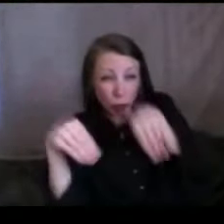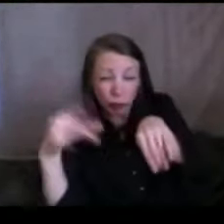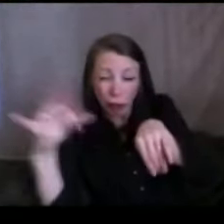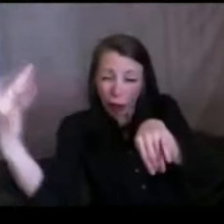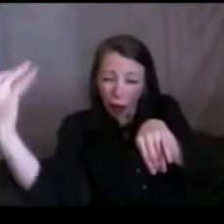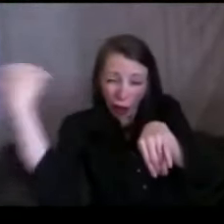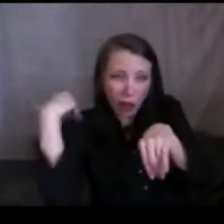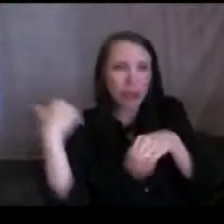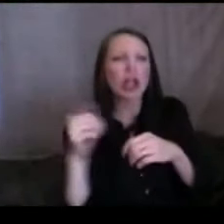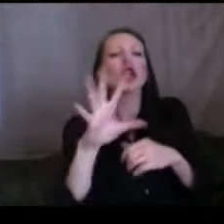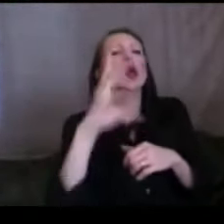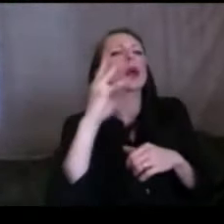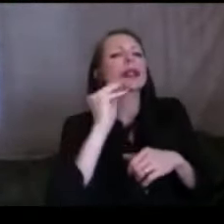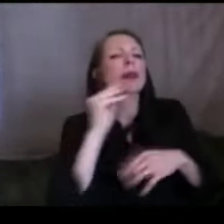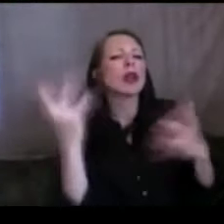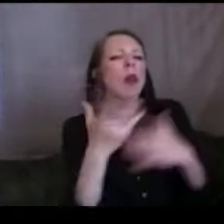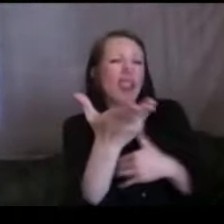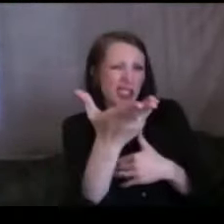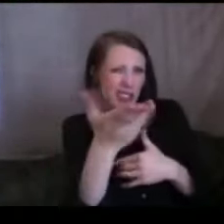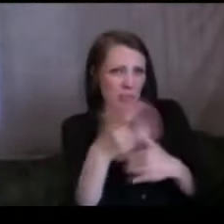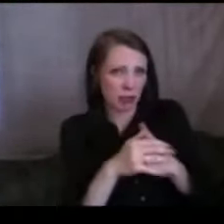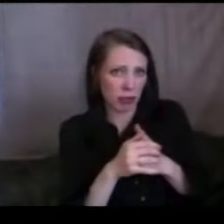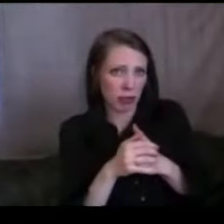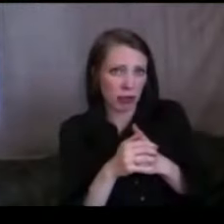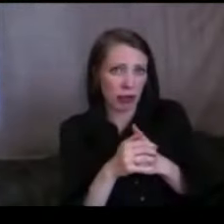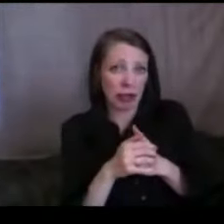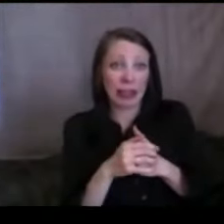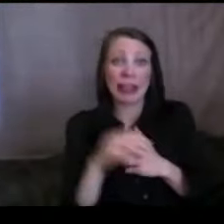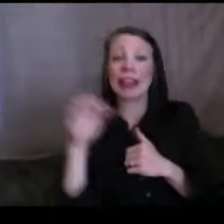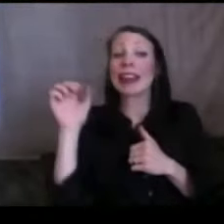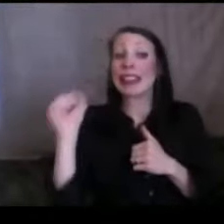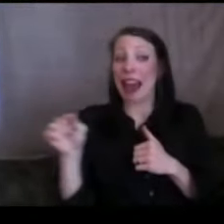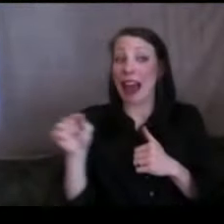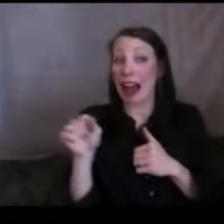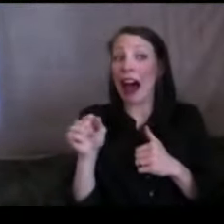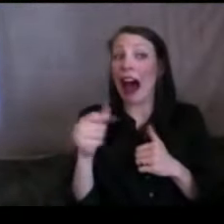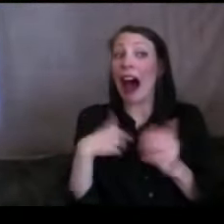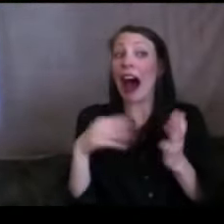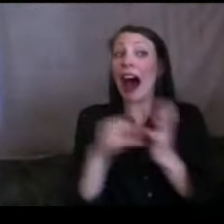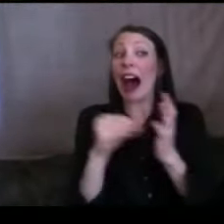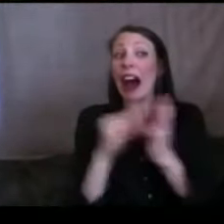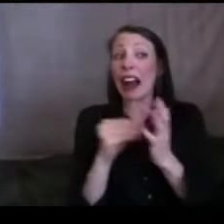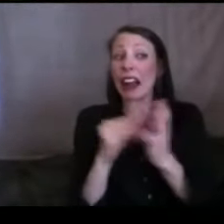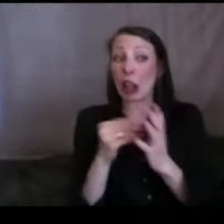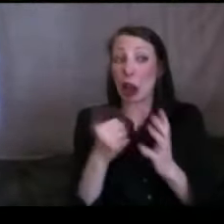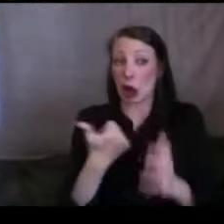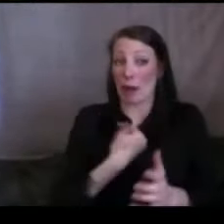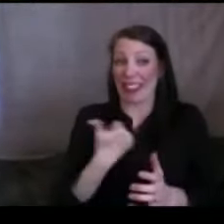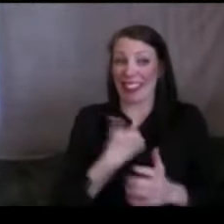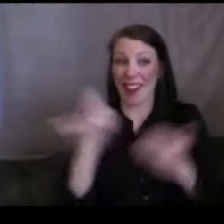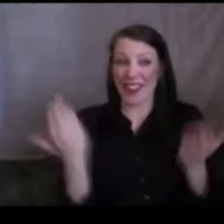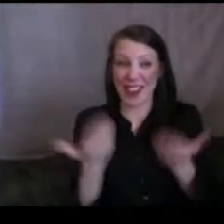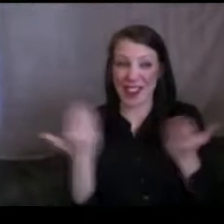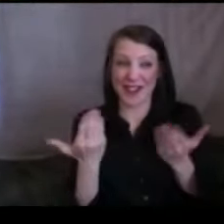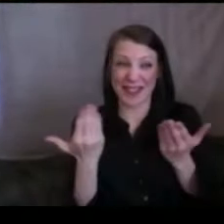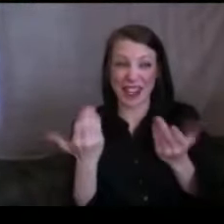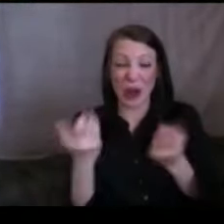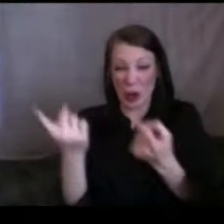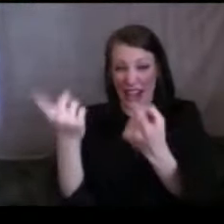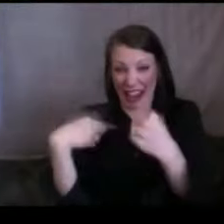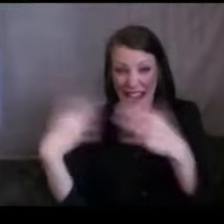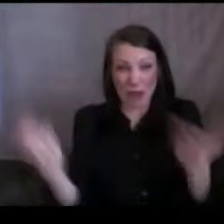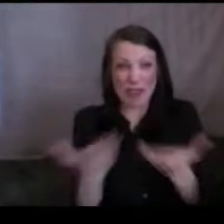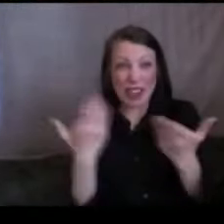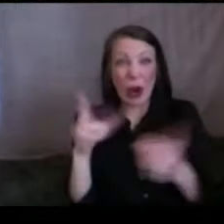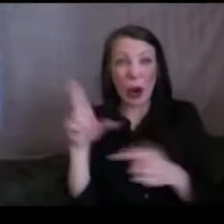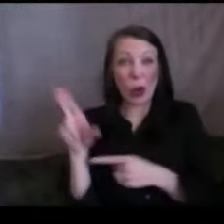your own experience that way. Yes, I learned, actually most of the thing I learned from myself when I came here, because when I came to